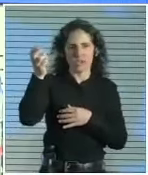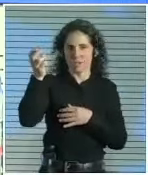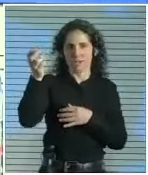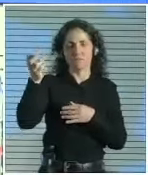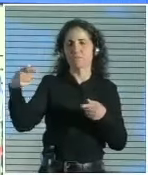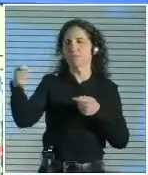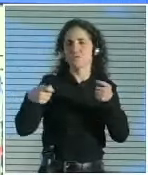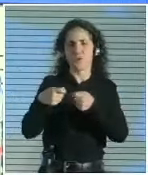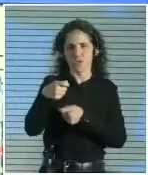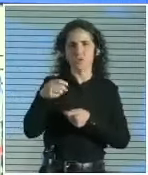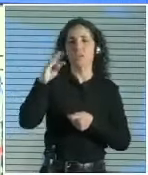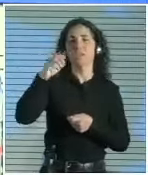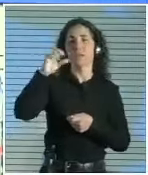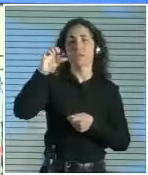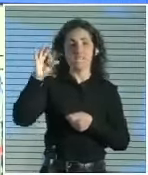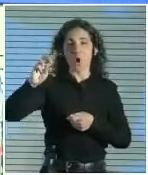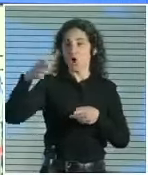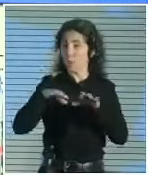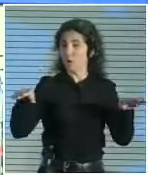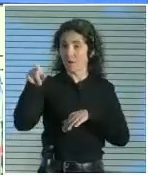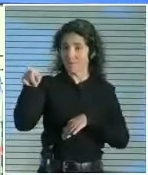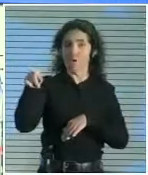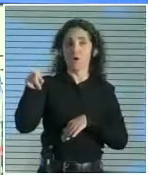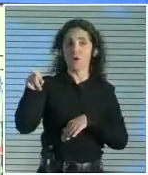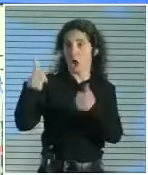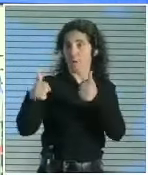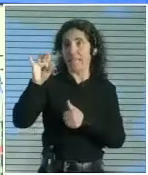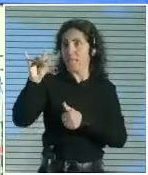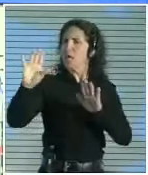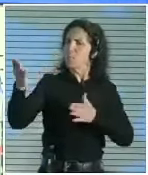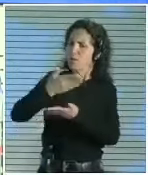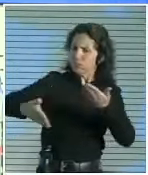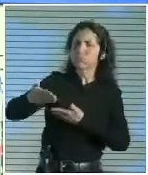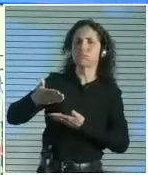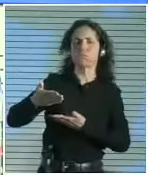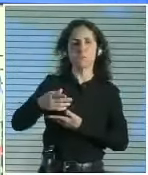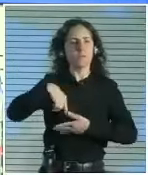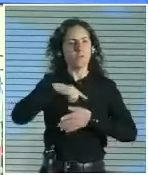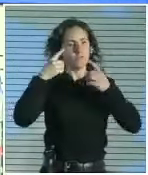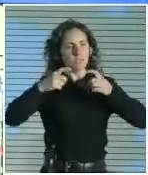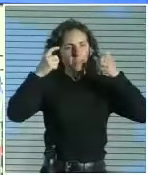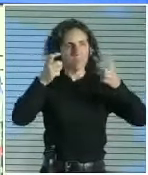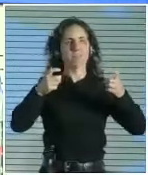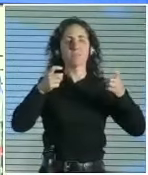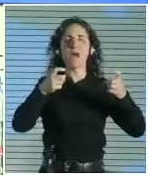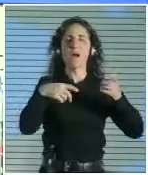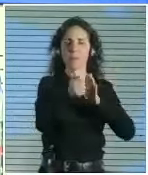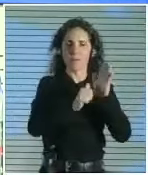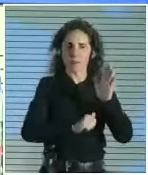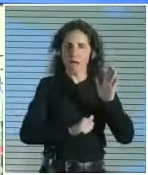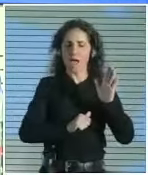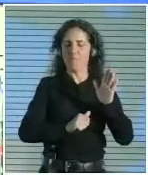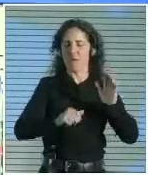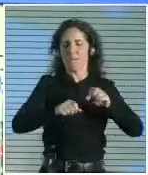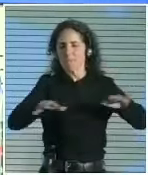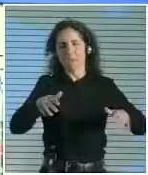this coalition, we try to scale and implement this program throughout the industry. How does our program